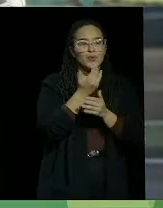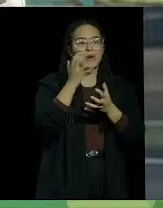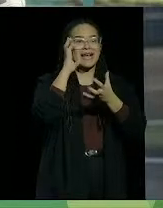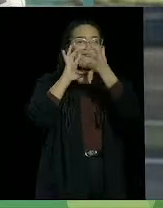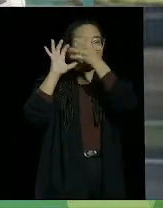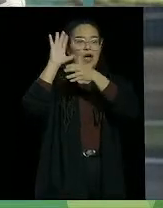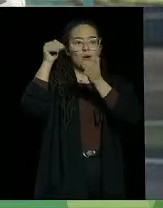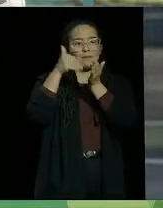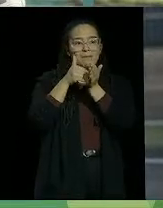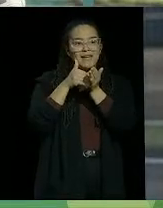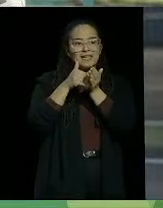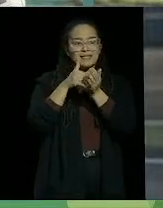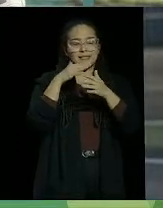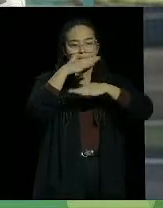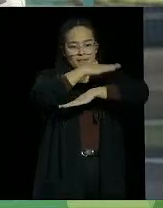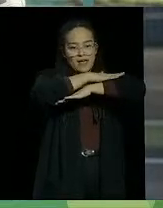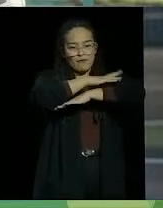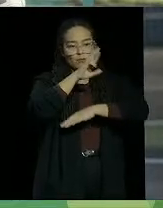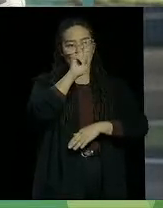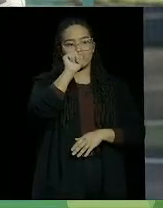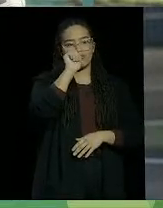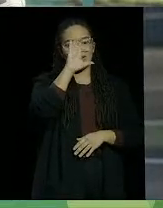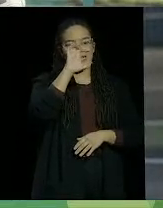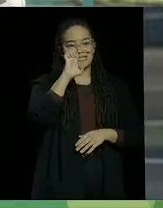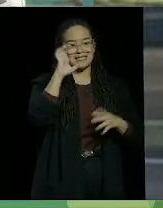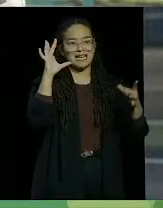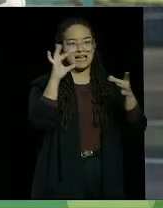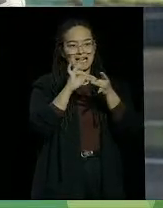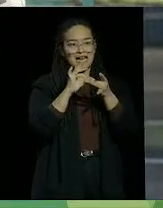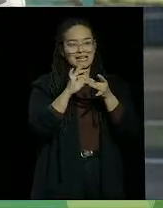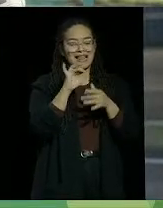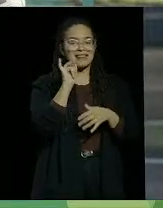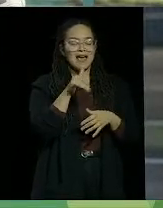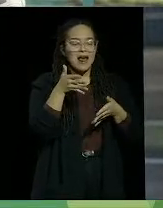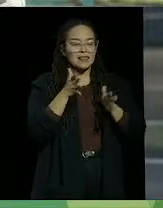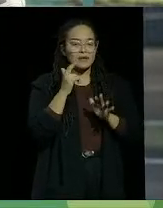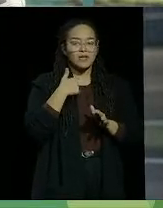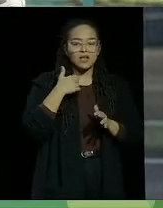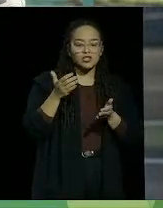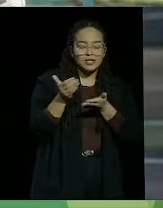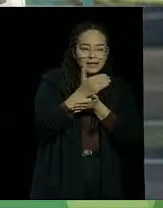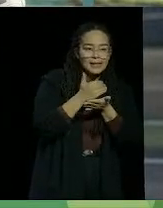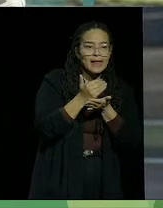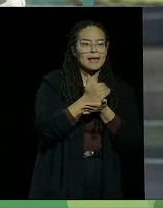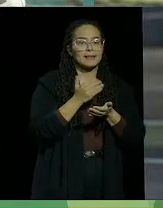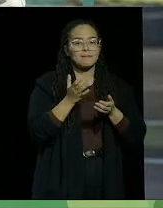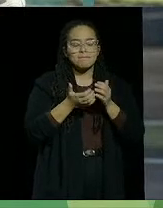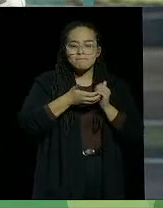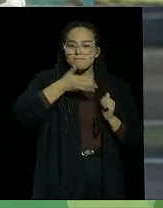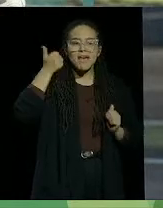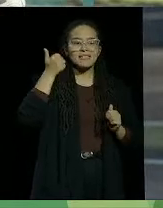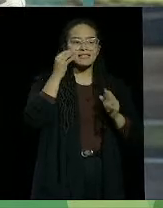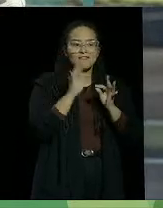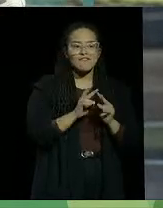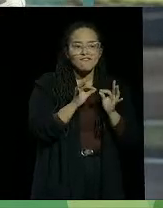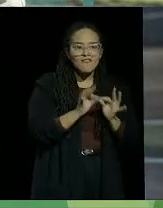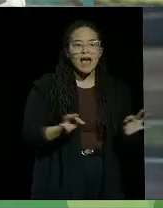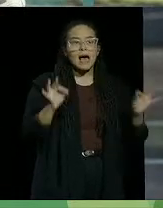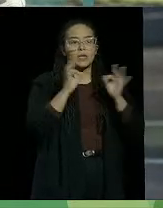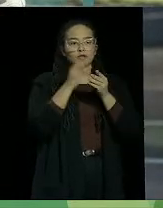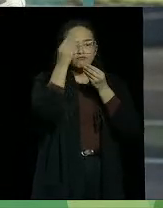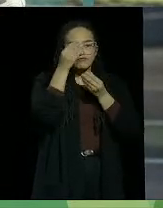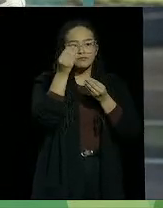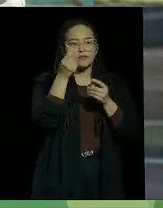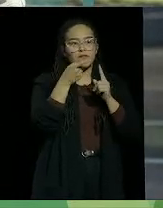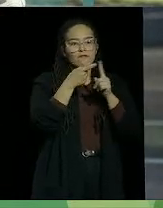Connect. The Race Connect module allows us to extract the maximum value from the stream of data being produced by the